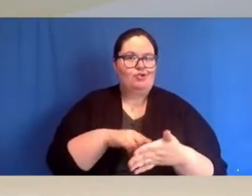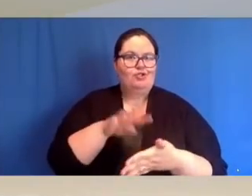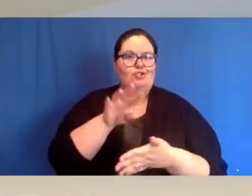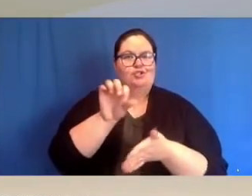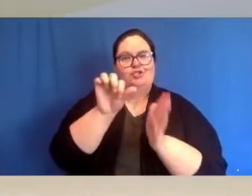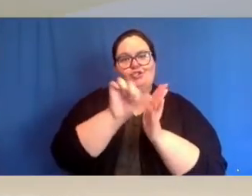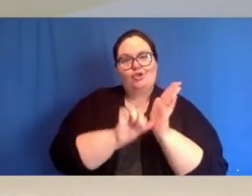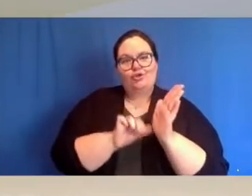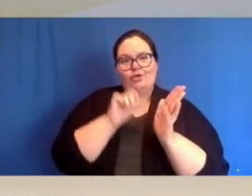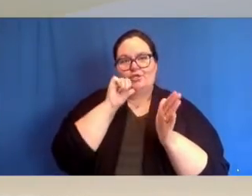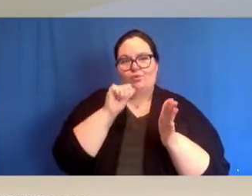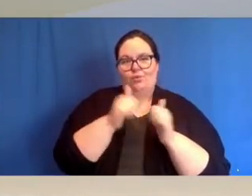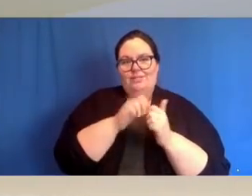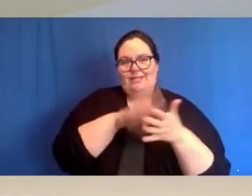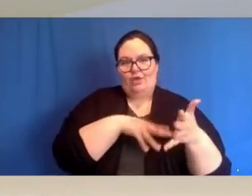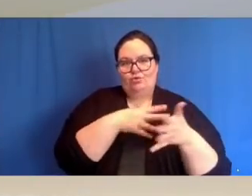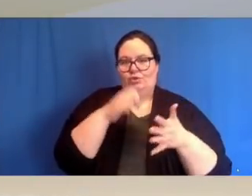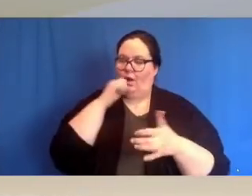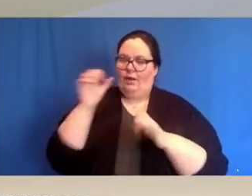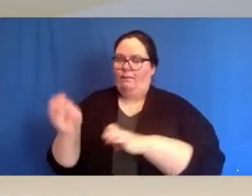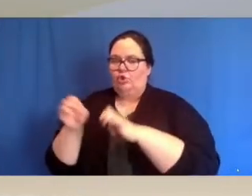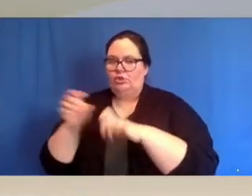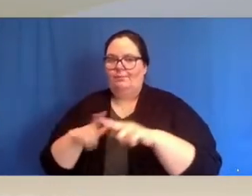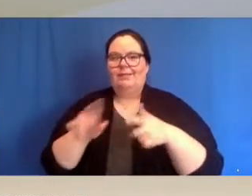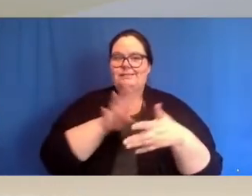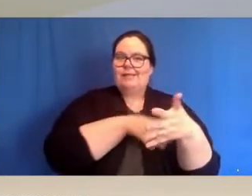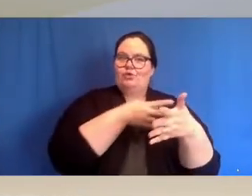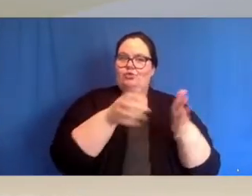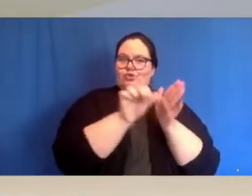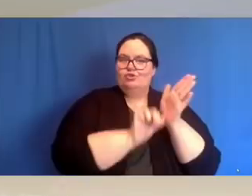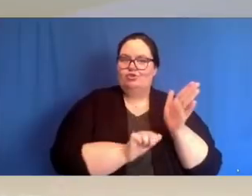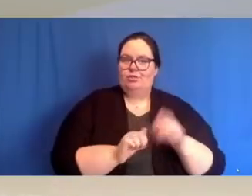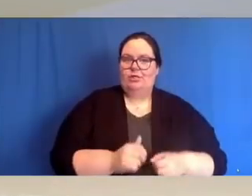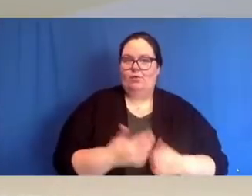stay open, that sort of thing, because of a shortage of workers?